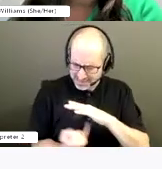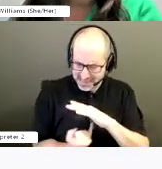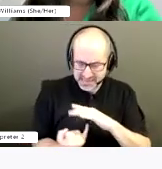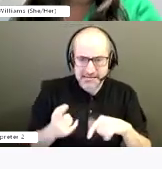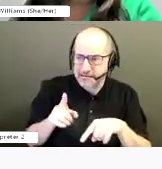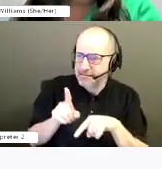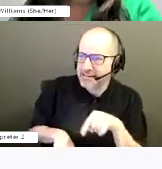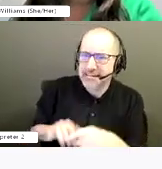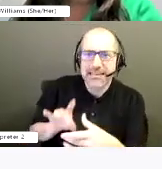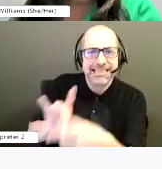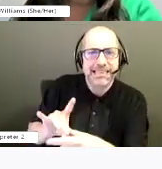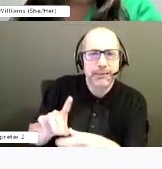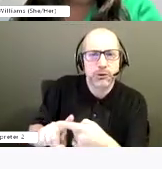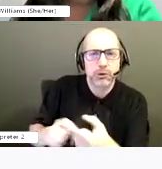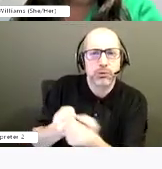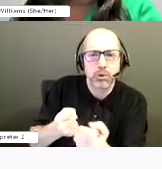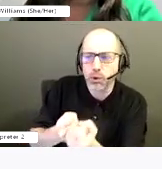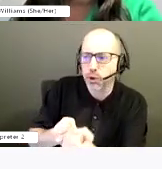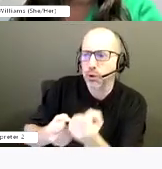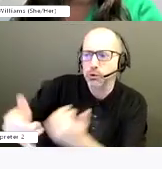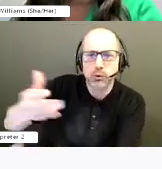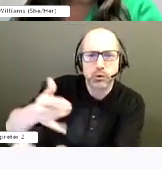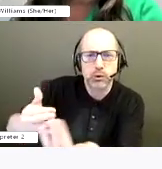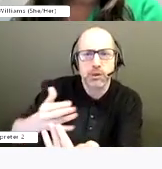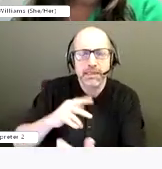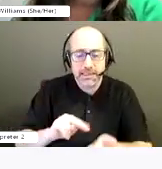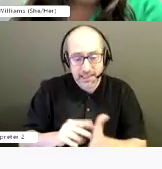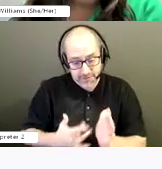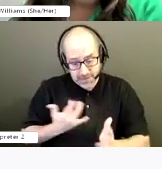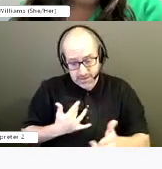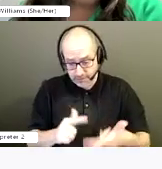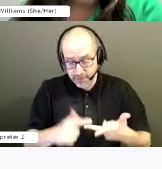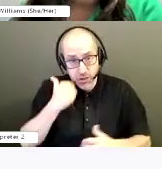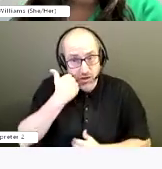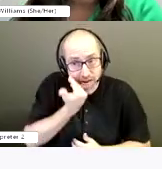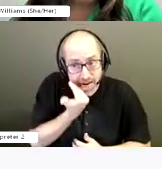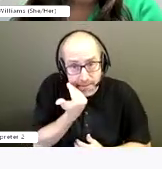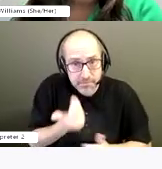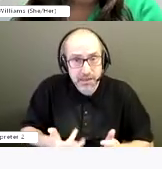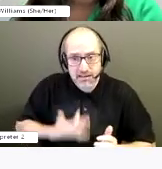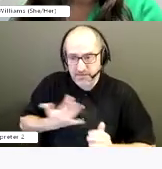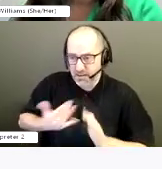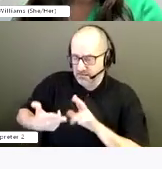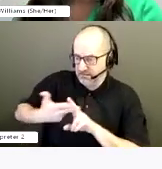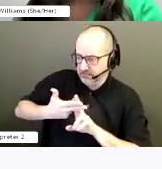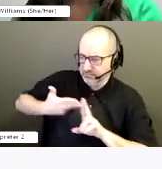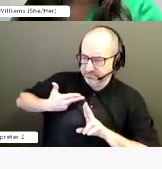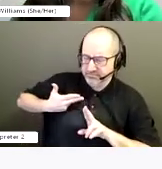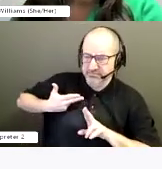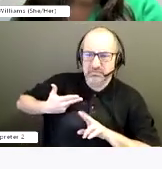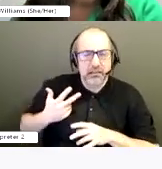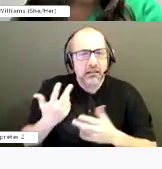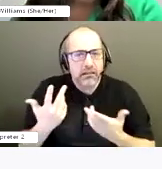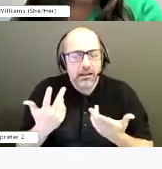networks or communities. Shame and stigma can also impact a survivor's ability to move forward. The